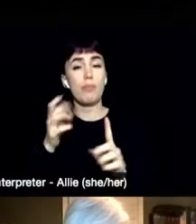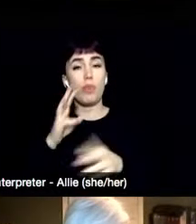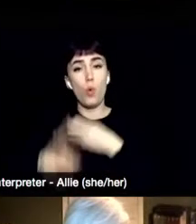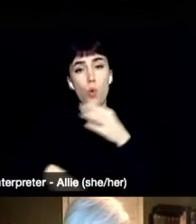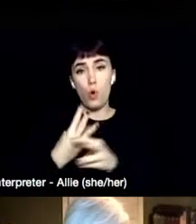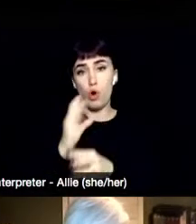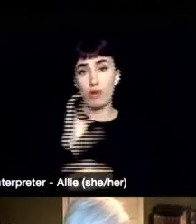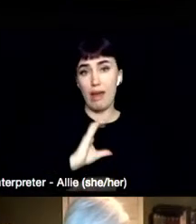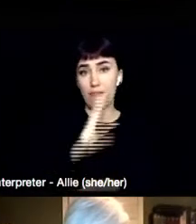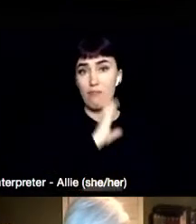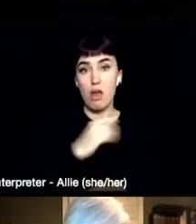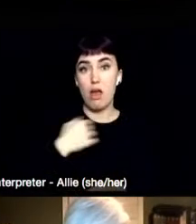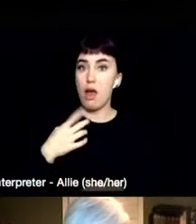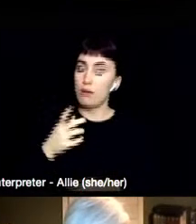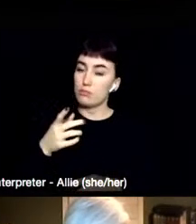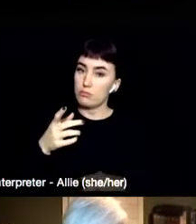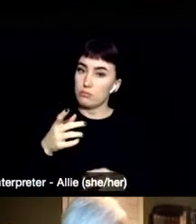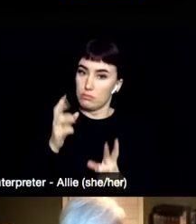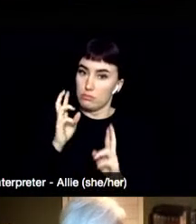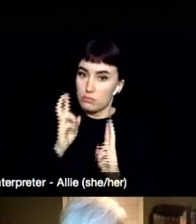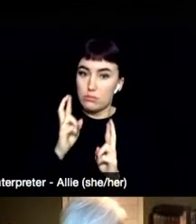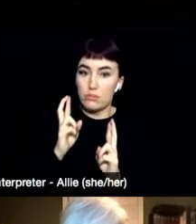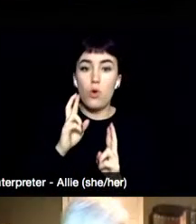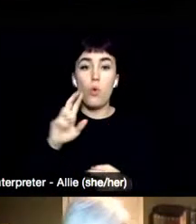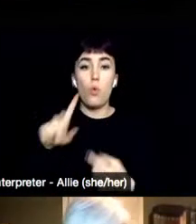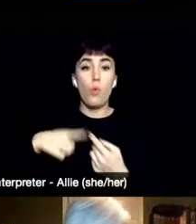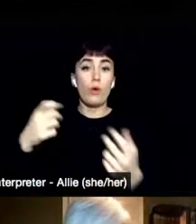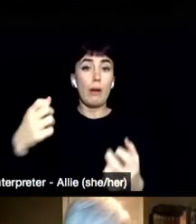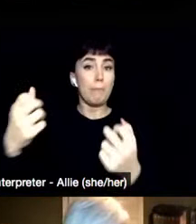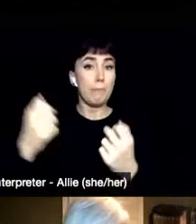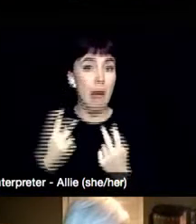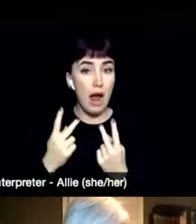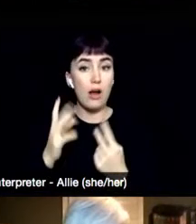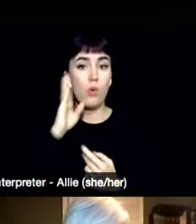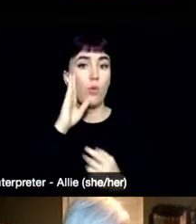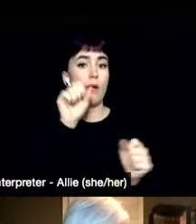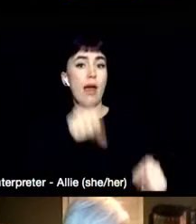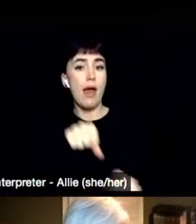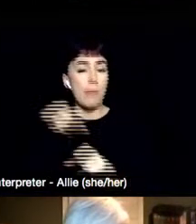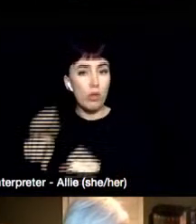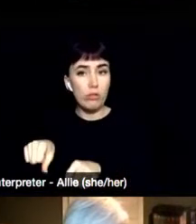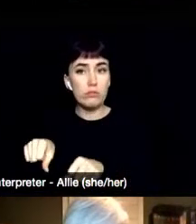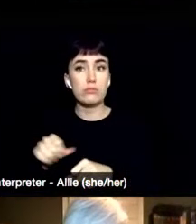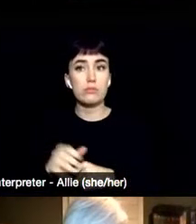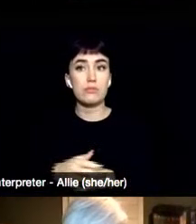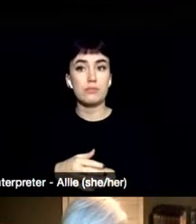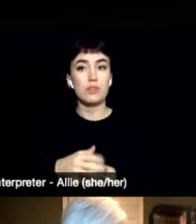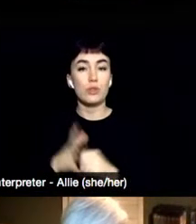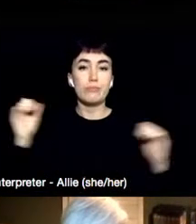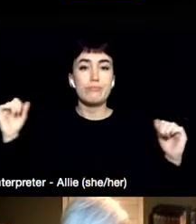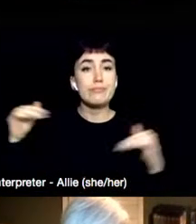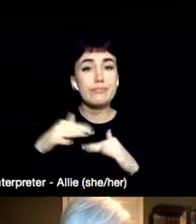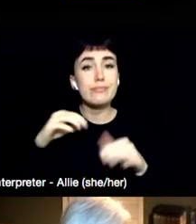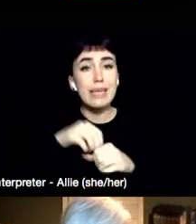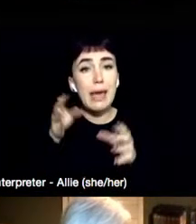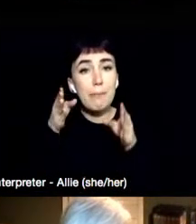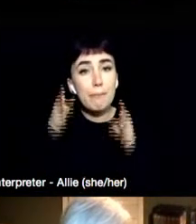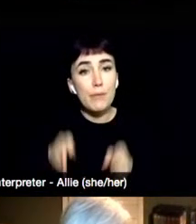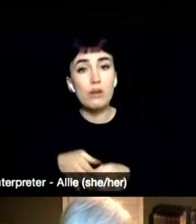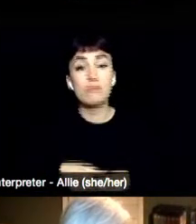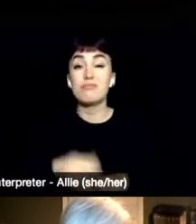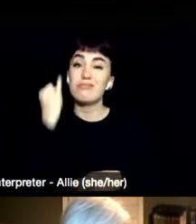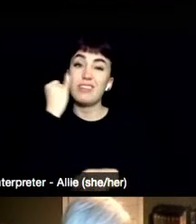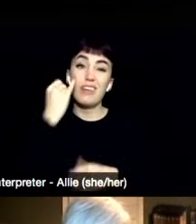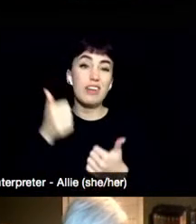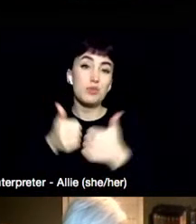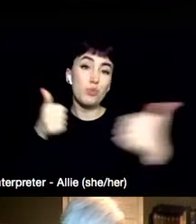am certainly hoping that when we come back, we will be able to do so in person, but whether it's in person or